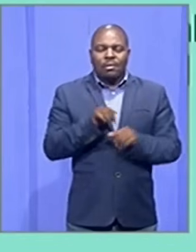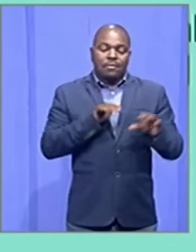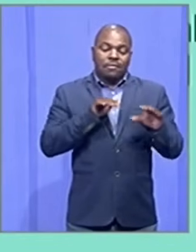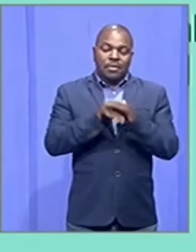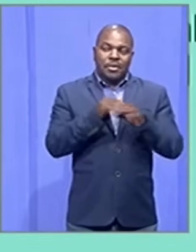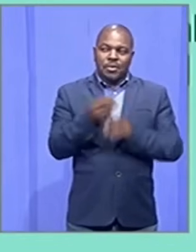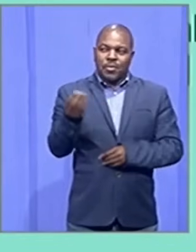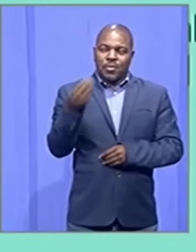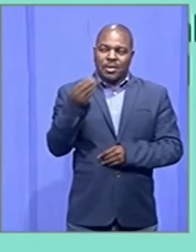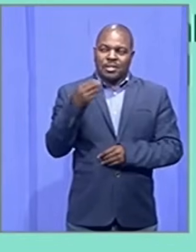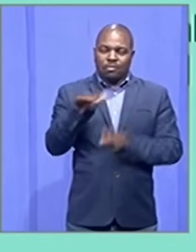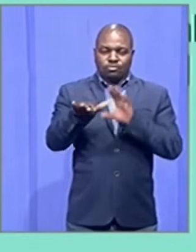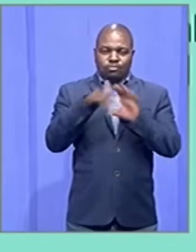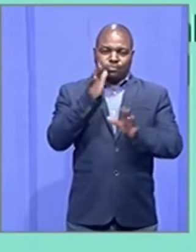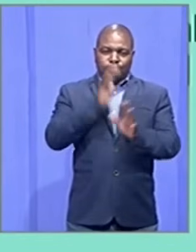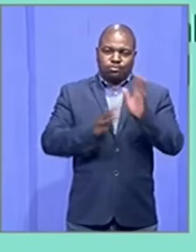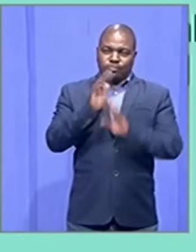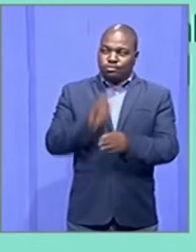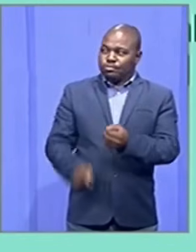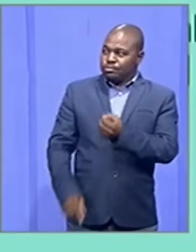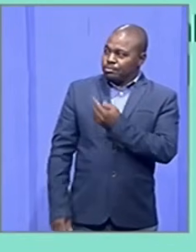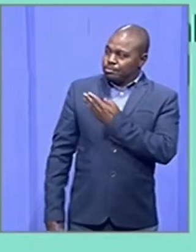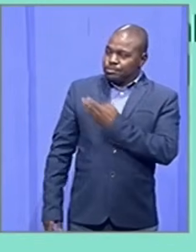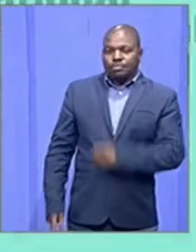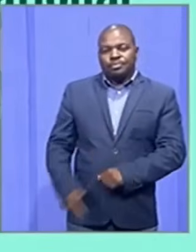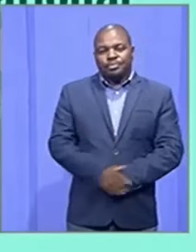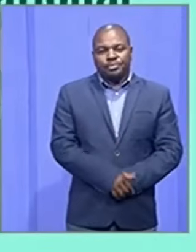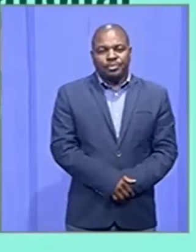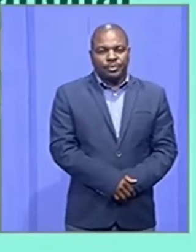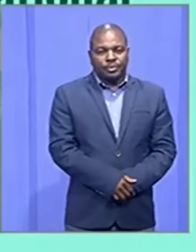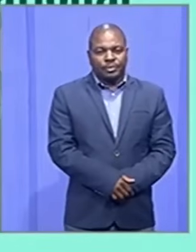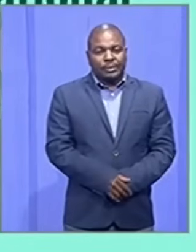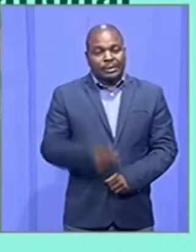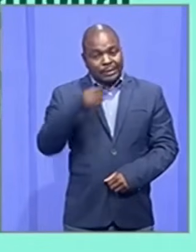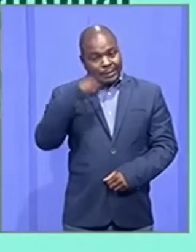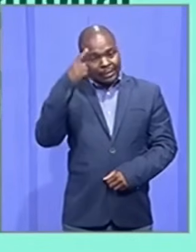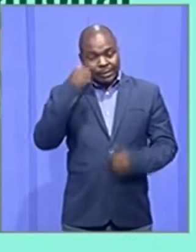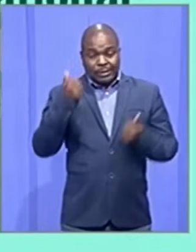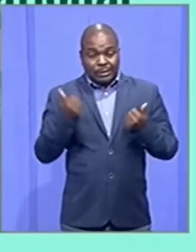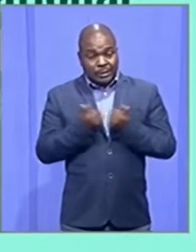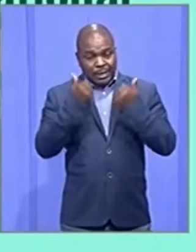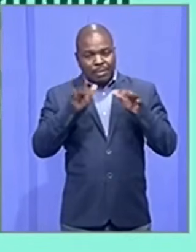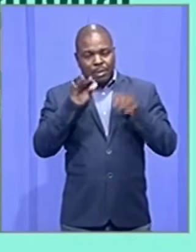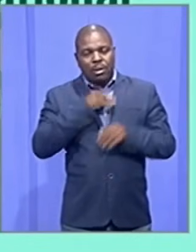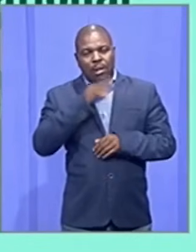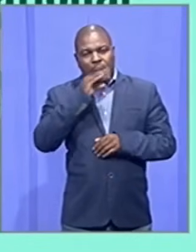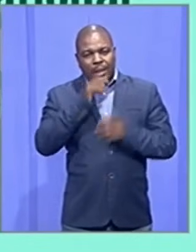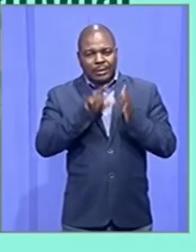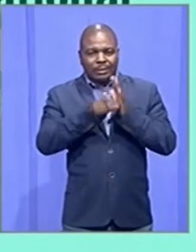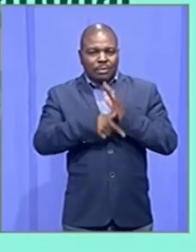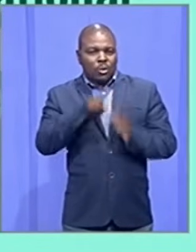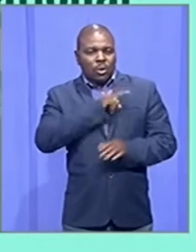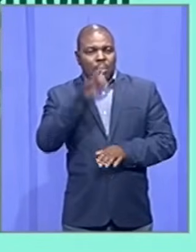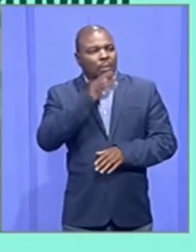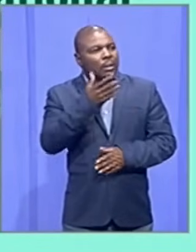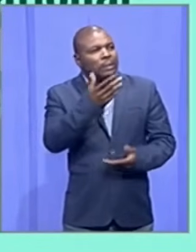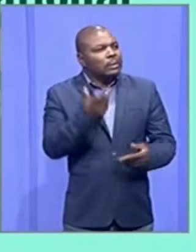kgatiso ya video ya WhatsApp ke yana a latela. Nna ke bona diphephetso tsa boeleya e le hore batho ba ba fella